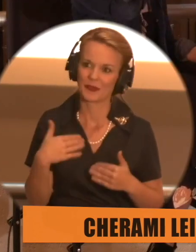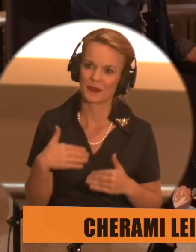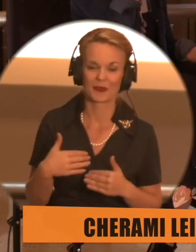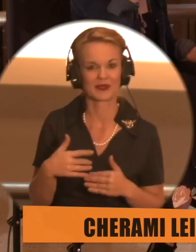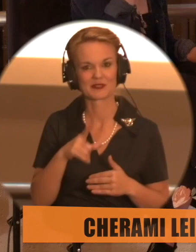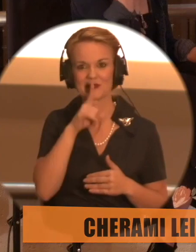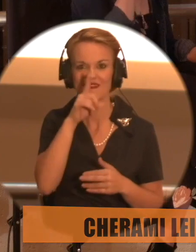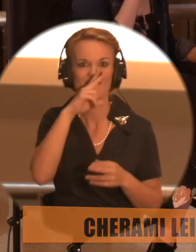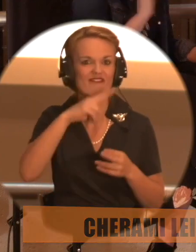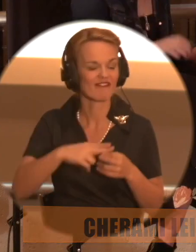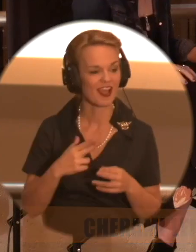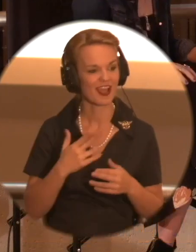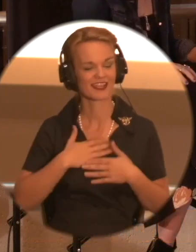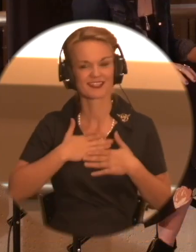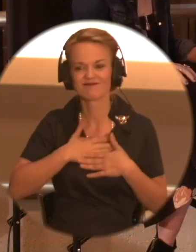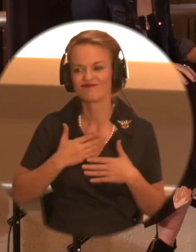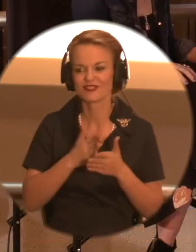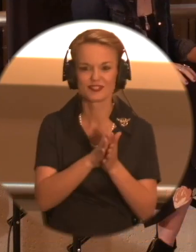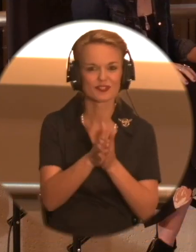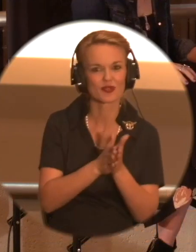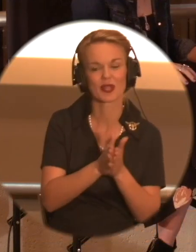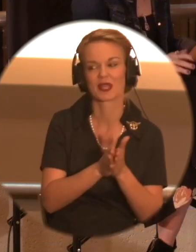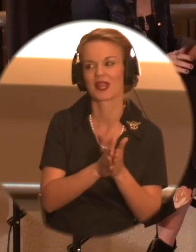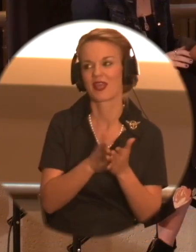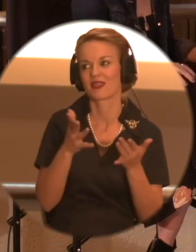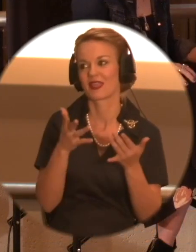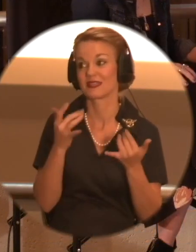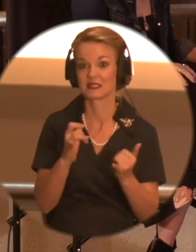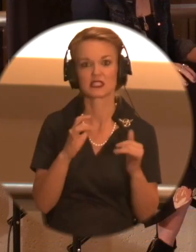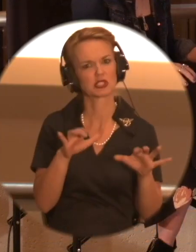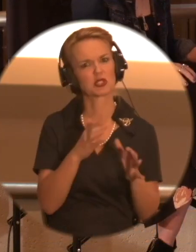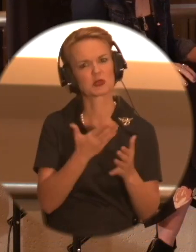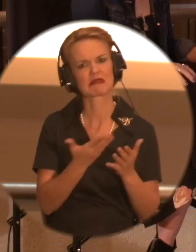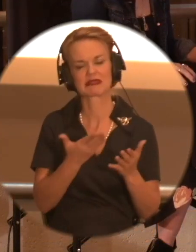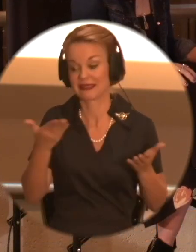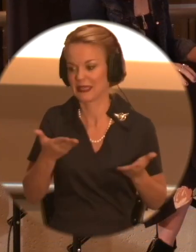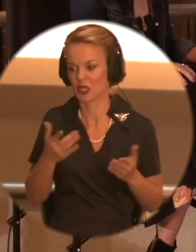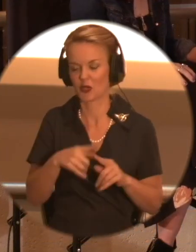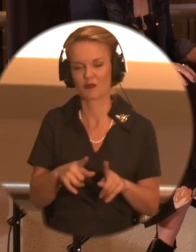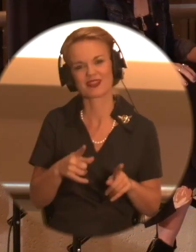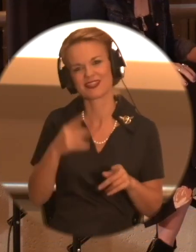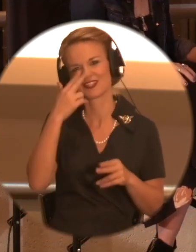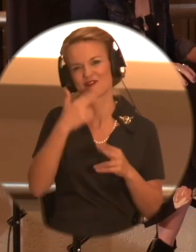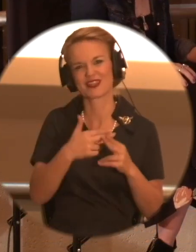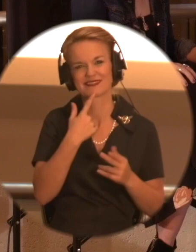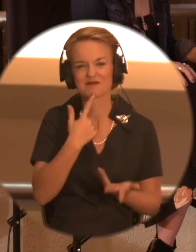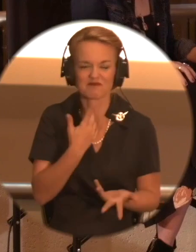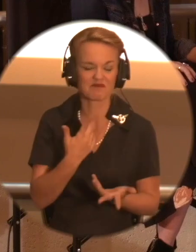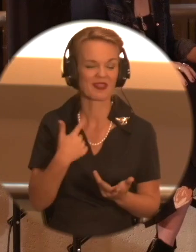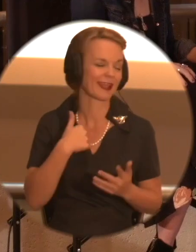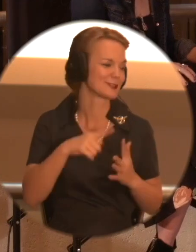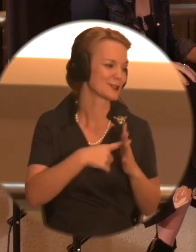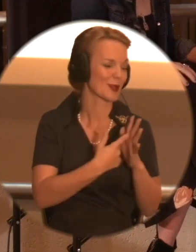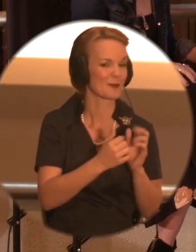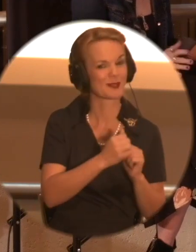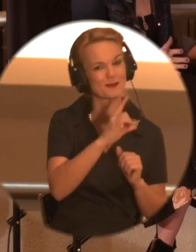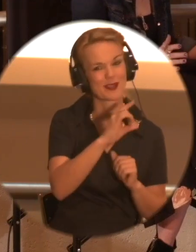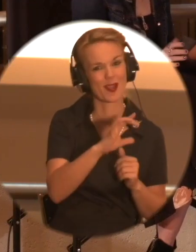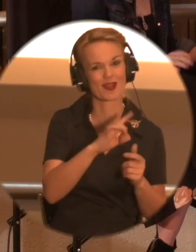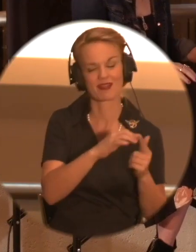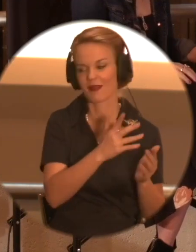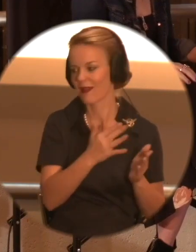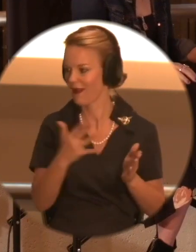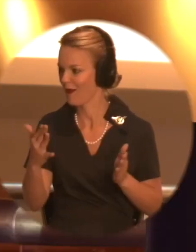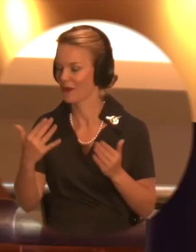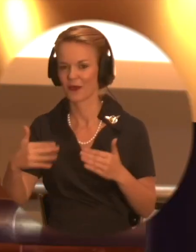It's passionate, and they will still do big builds here, but to be able to say, this is fun. where I've started, and now this is where I'm going. It's breathtaking. And the